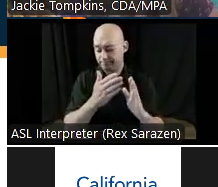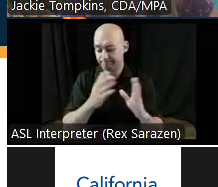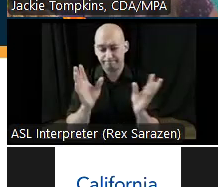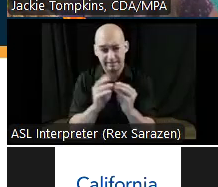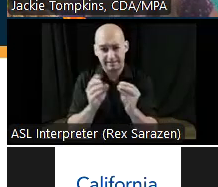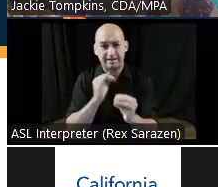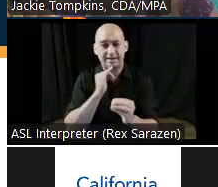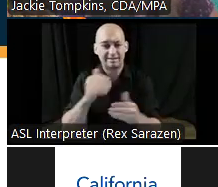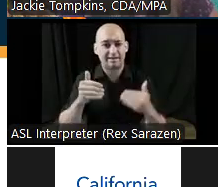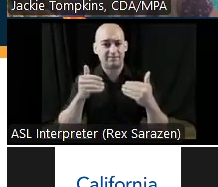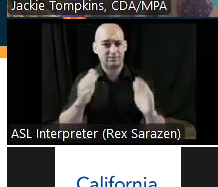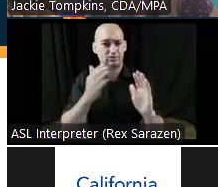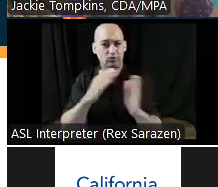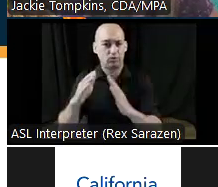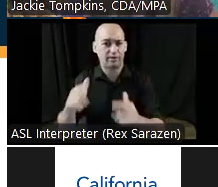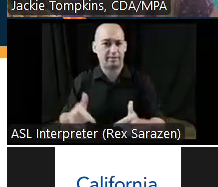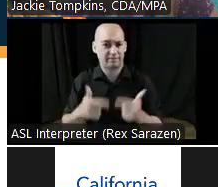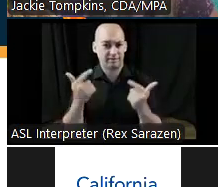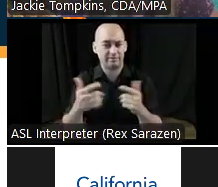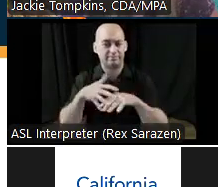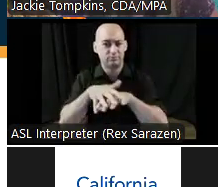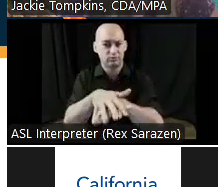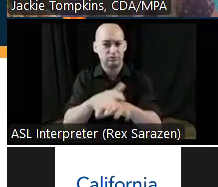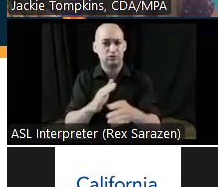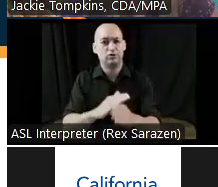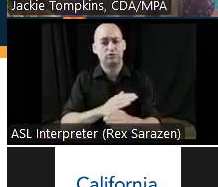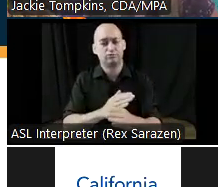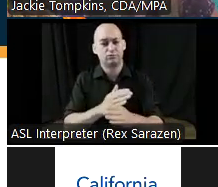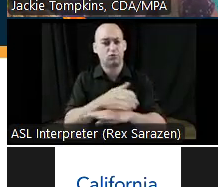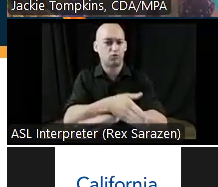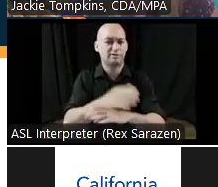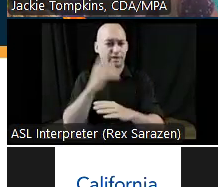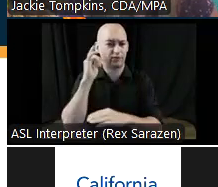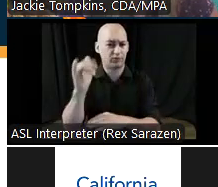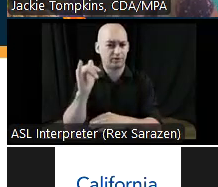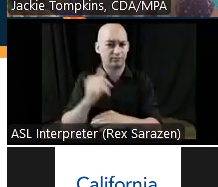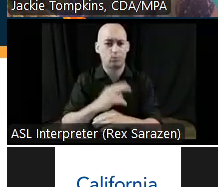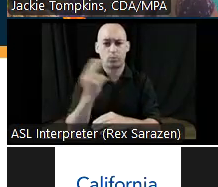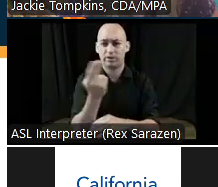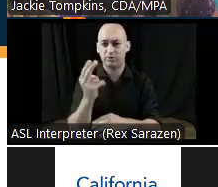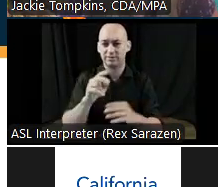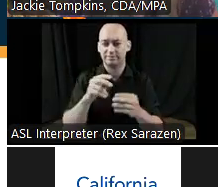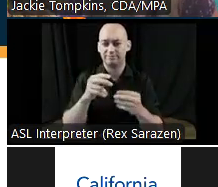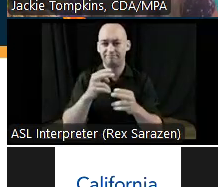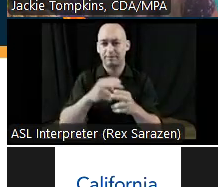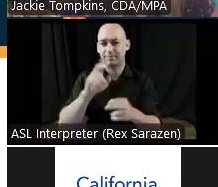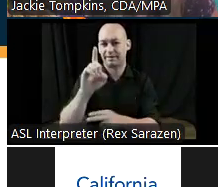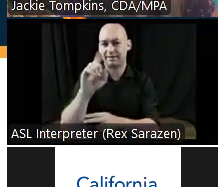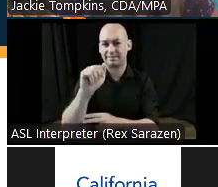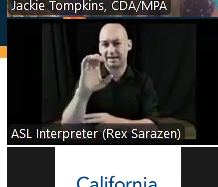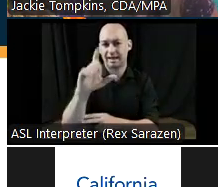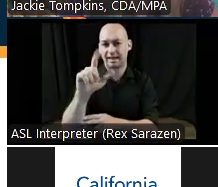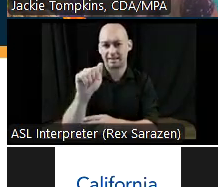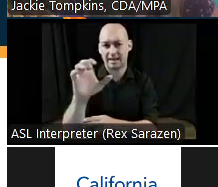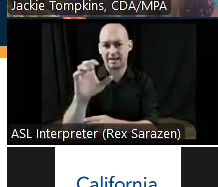living, inclusion, and integration across California. We use the acronym DACLAC for this committee. DACLAC will ensure